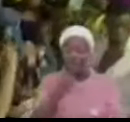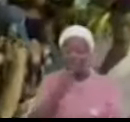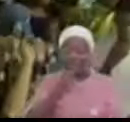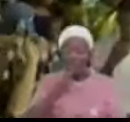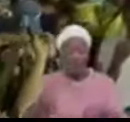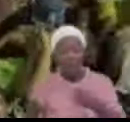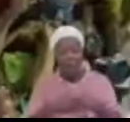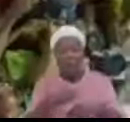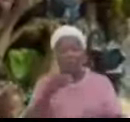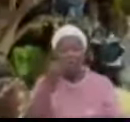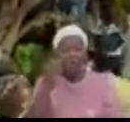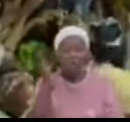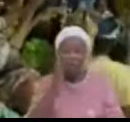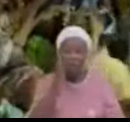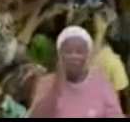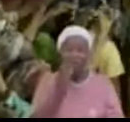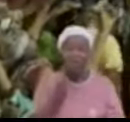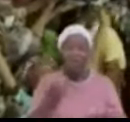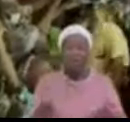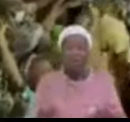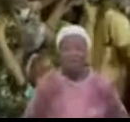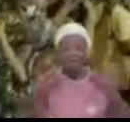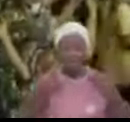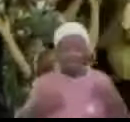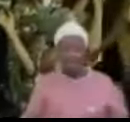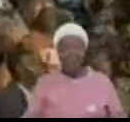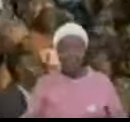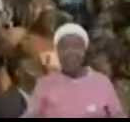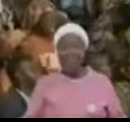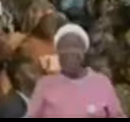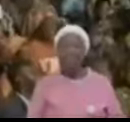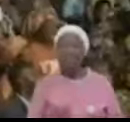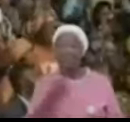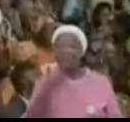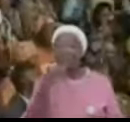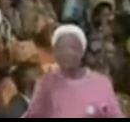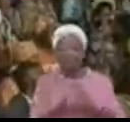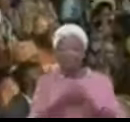home disappointed in Jesus' name.